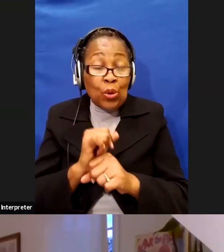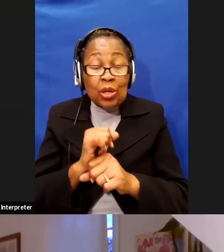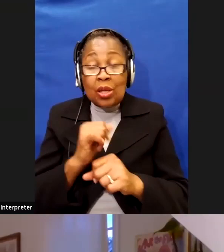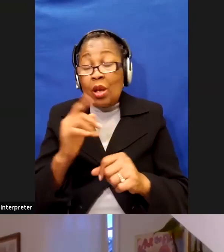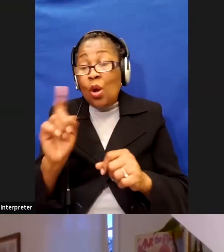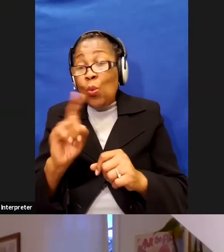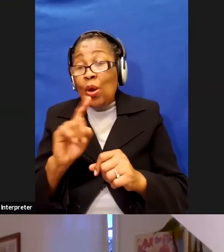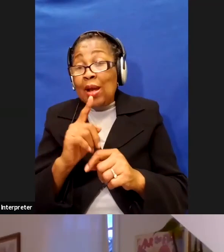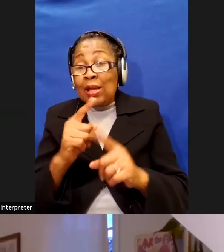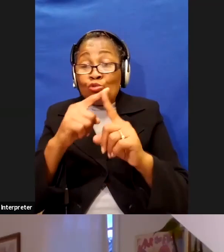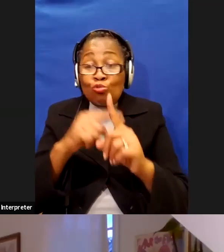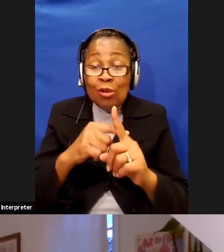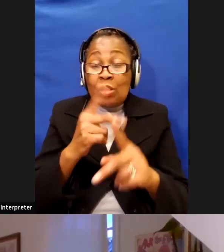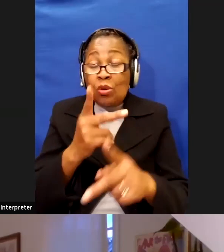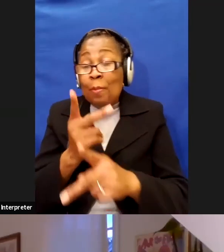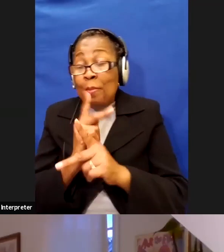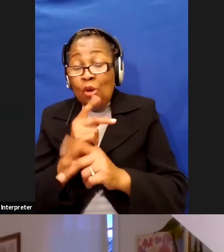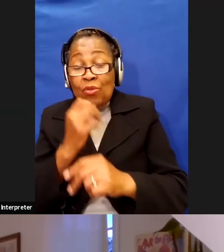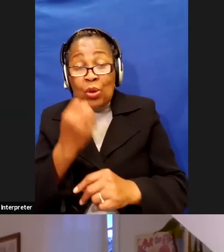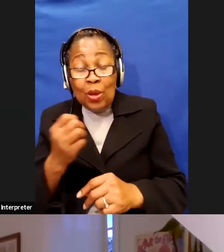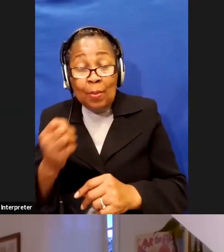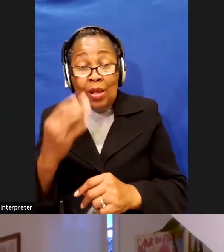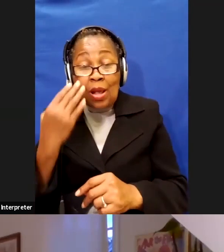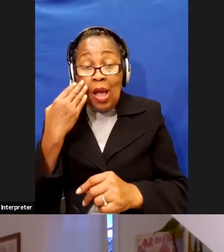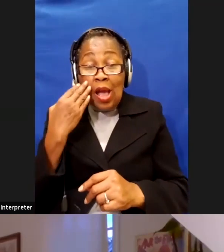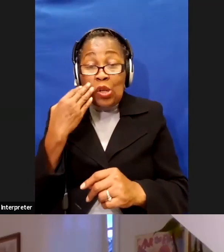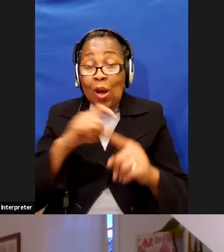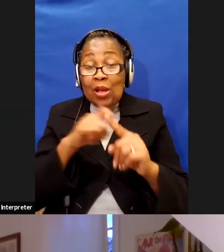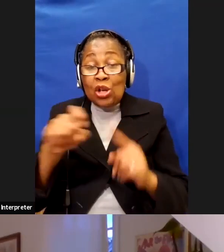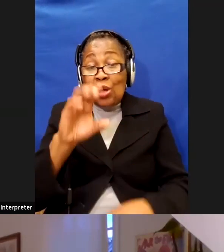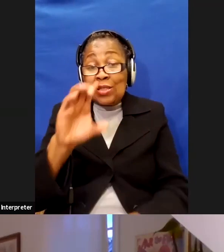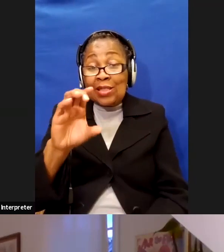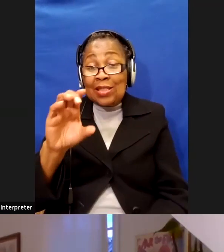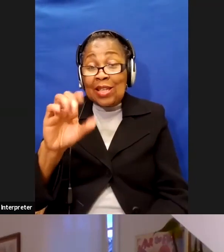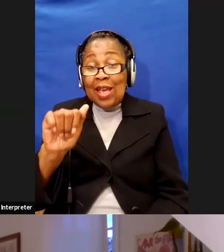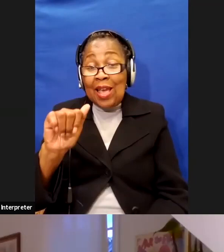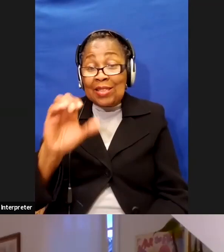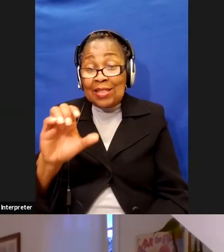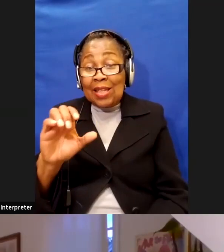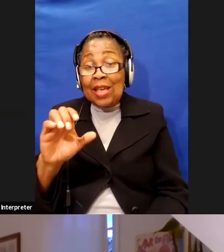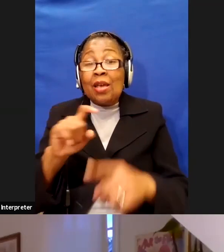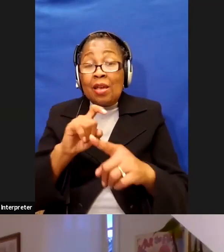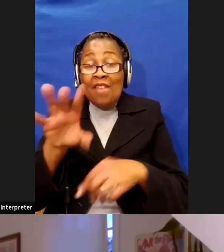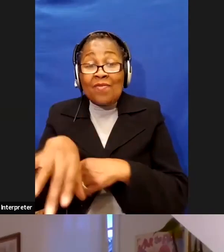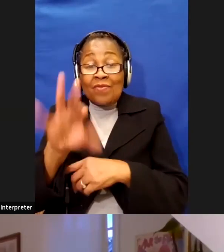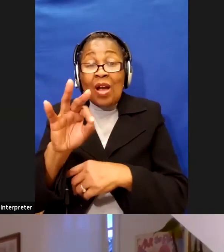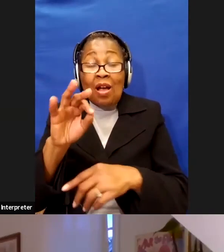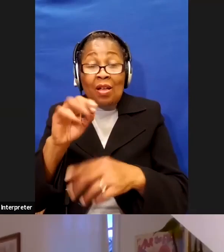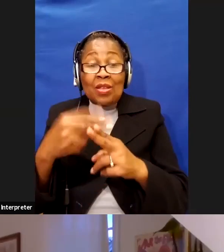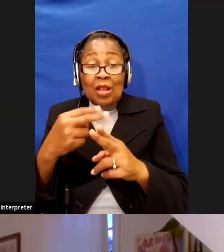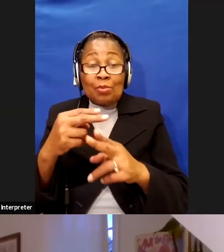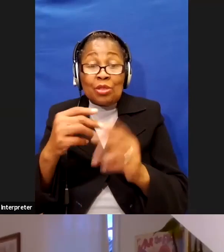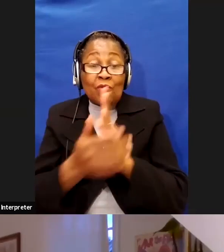the equipment. And I know I can call CCAC to find the name of a qualified audio describer.